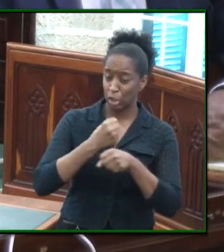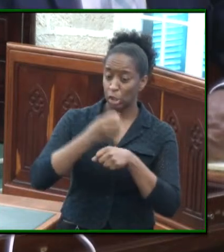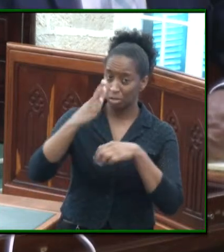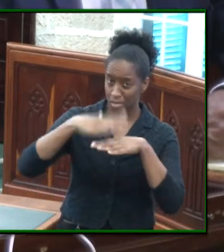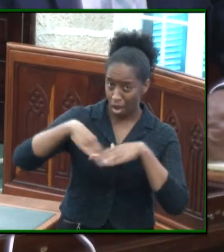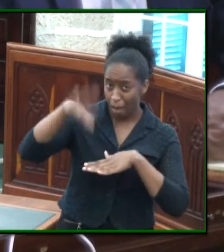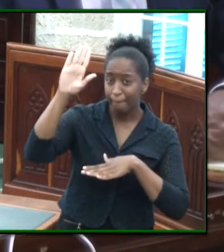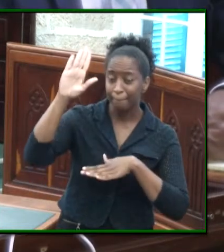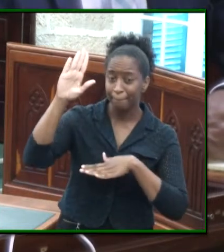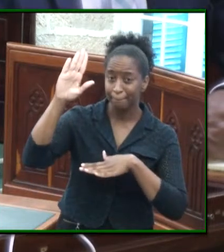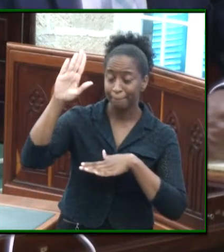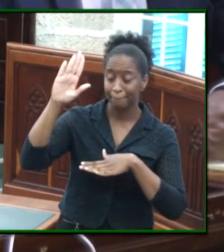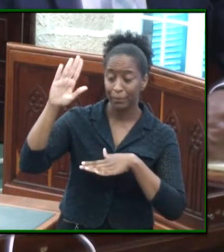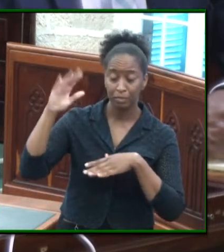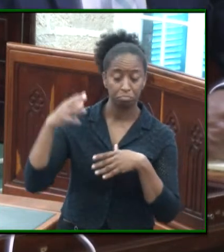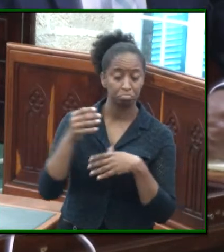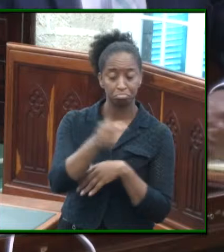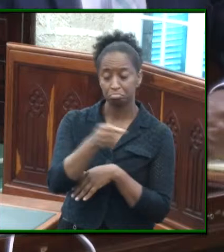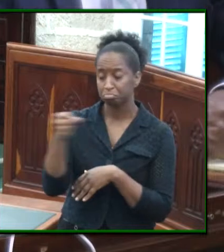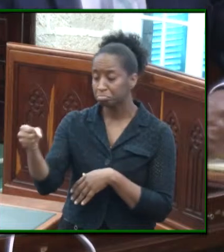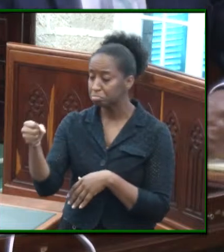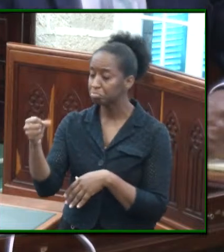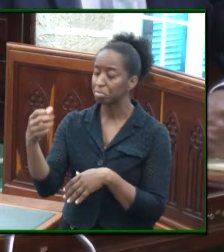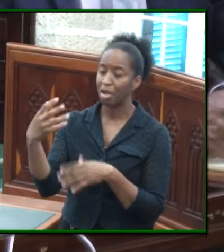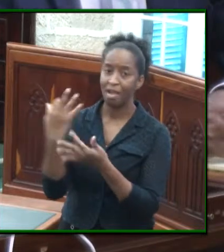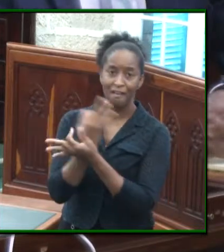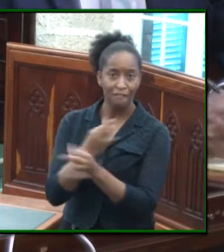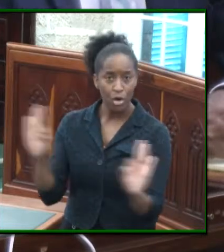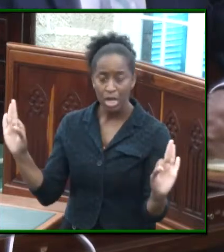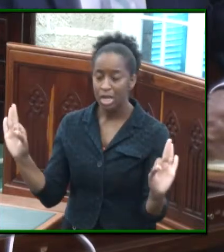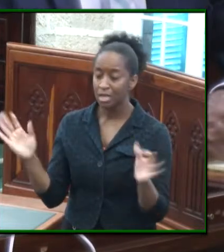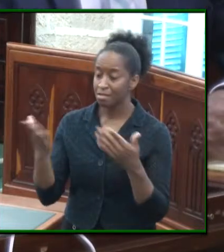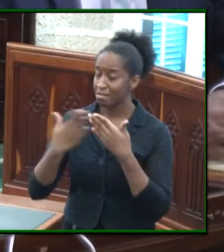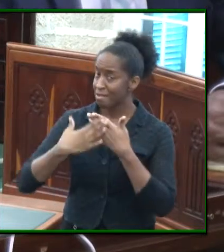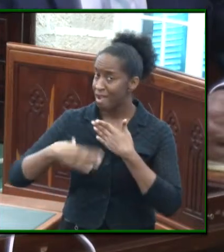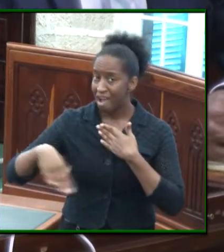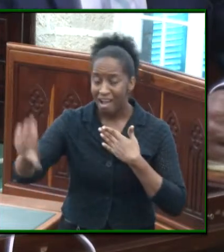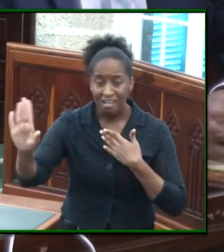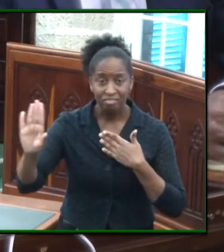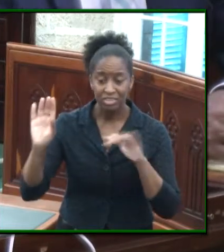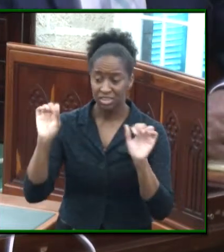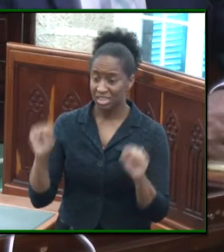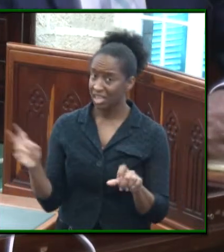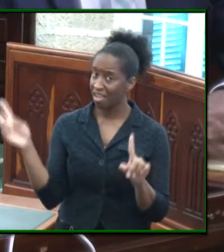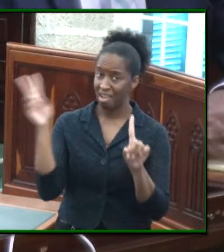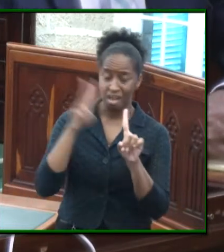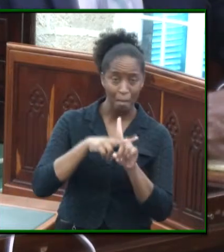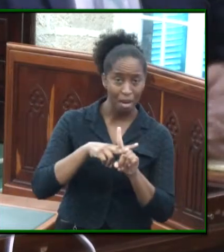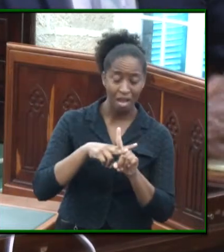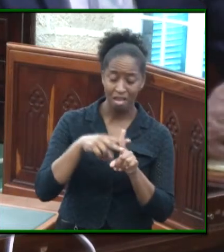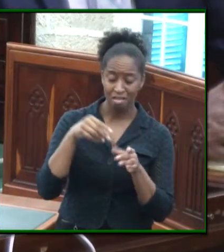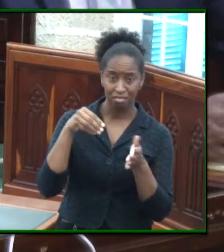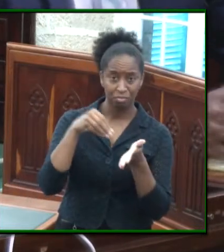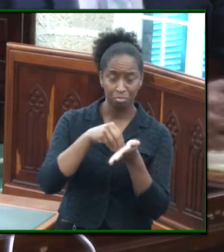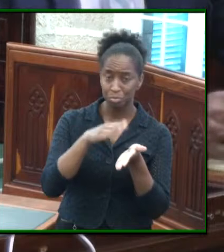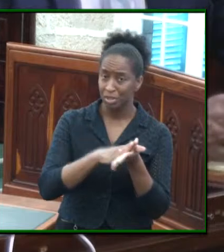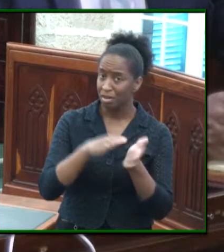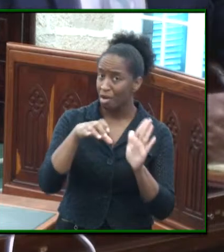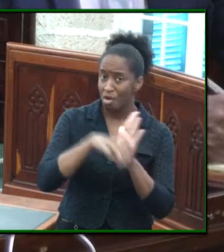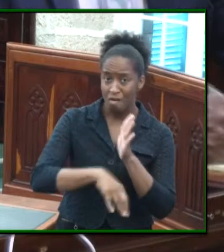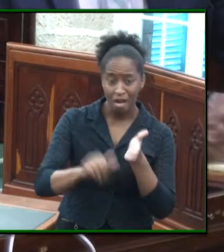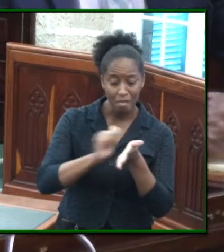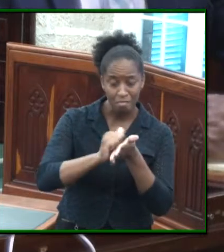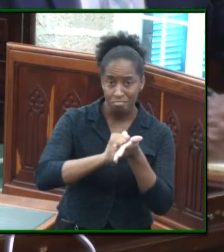So as long as you have more than 7 years imprisonment, it does not matter how good a citizen you become after